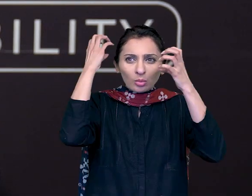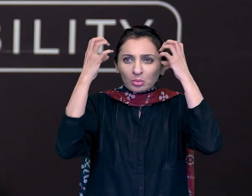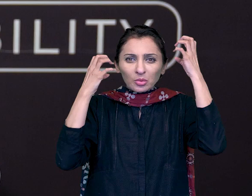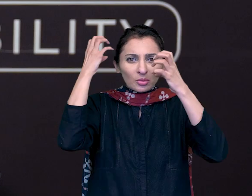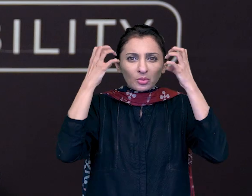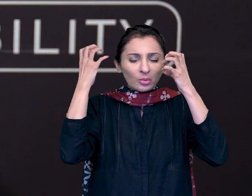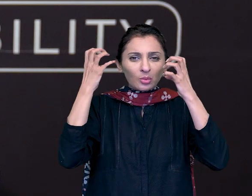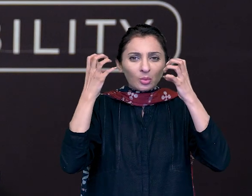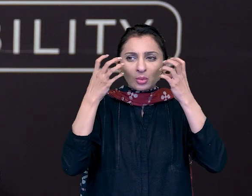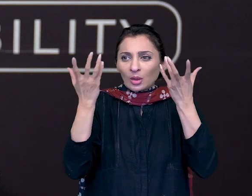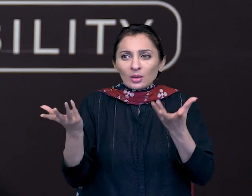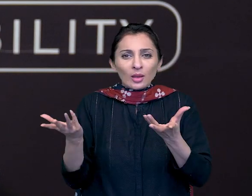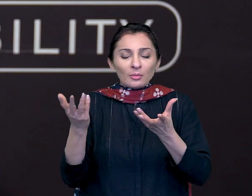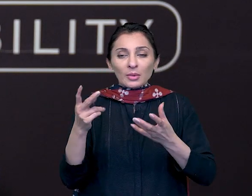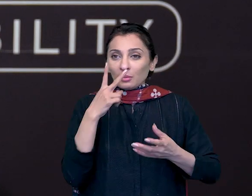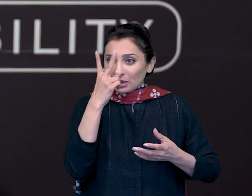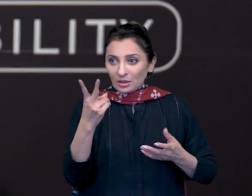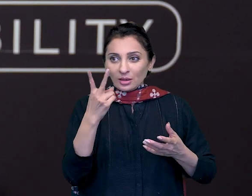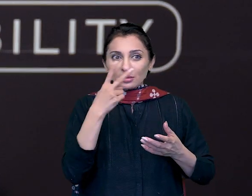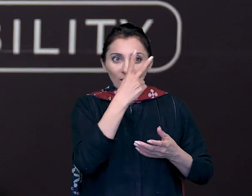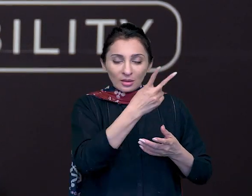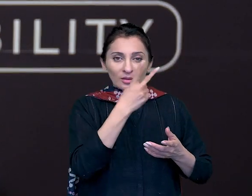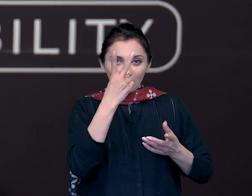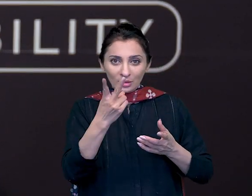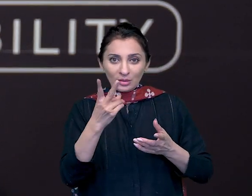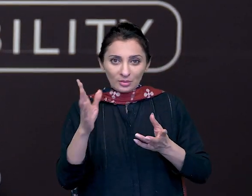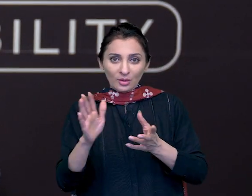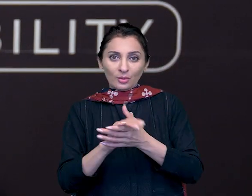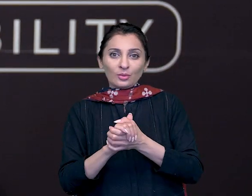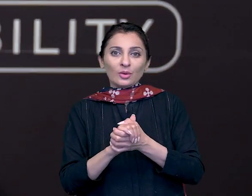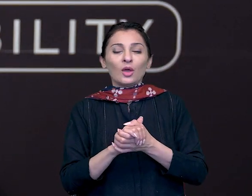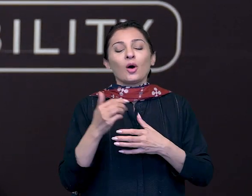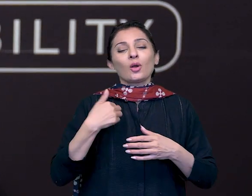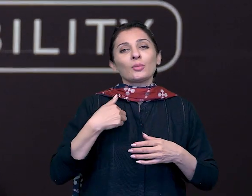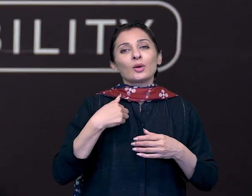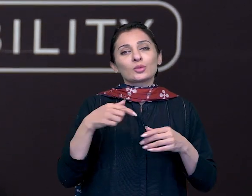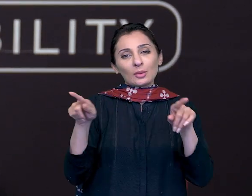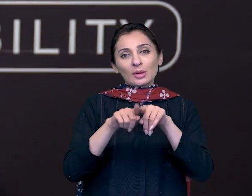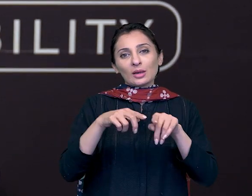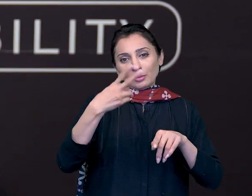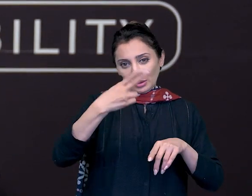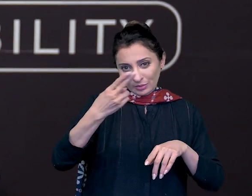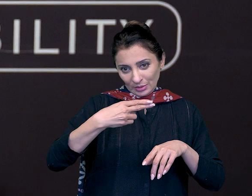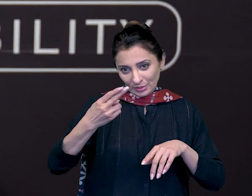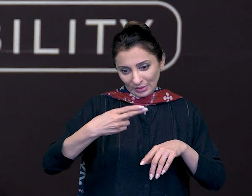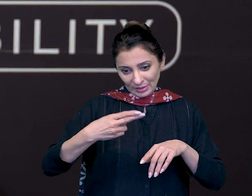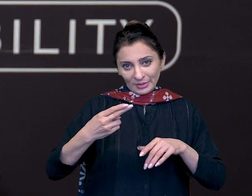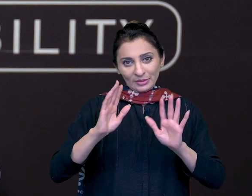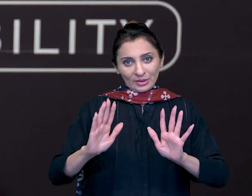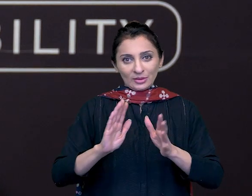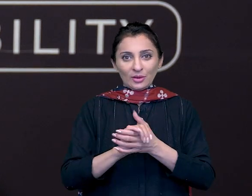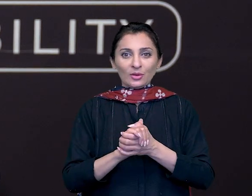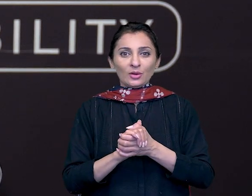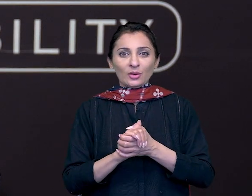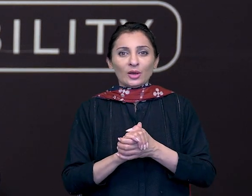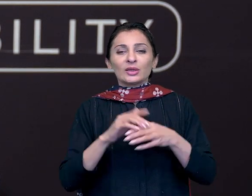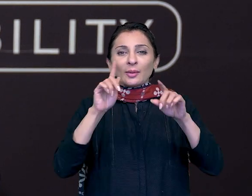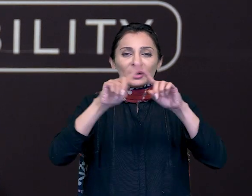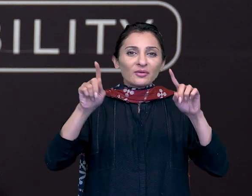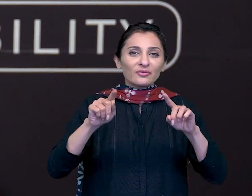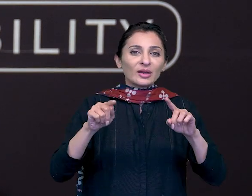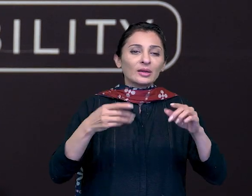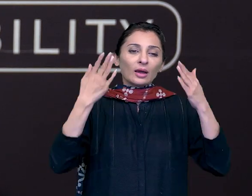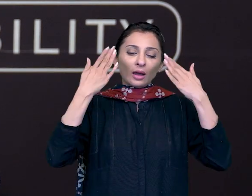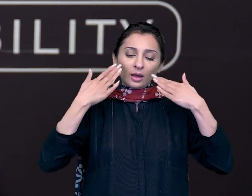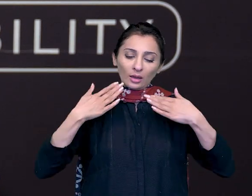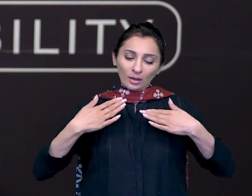life. A lot of my art in Dublin that I was creating was very different in Ireland. It was very much peaceful, it was very calm, it was focused on